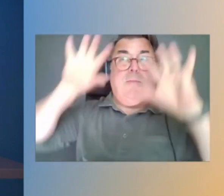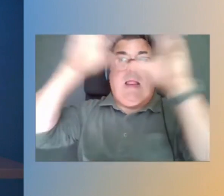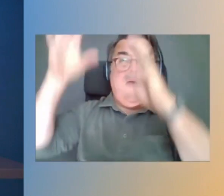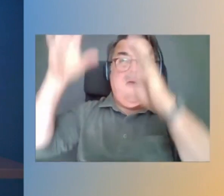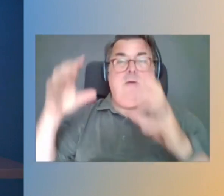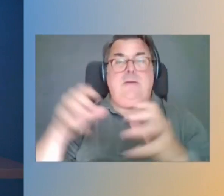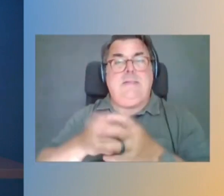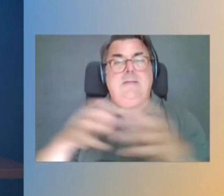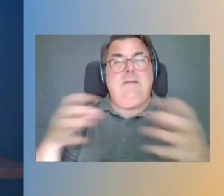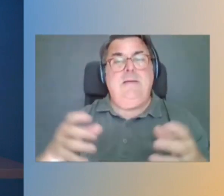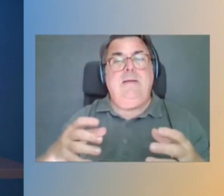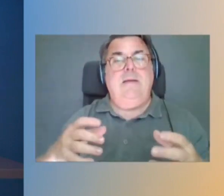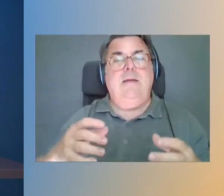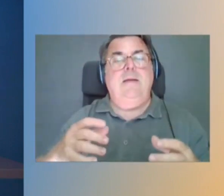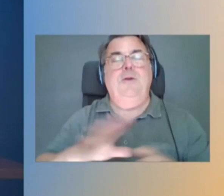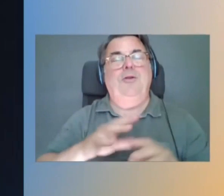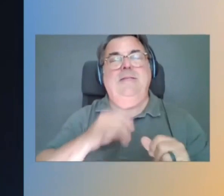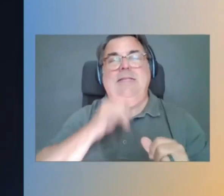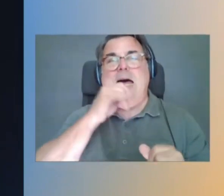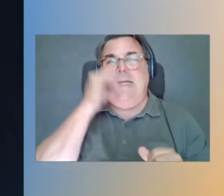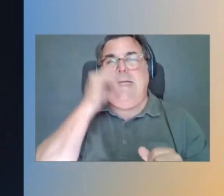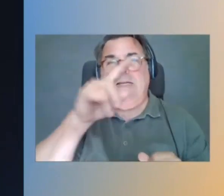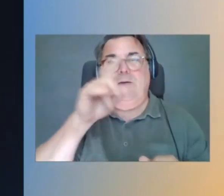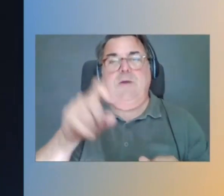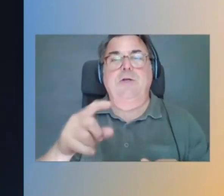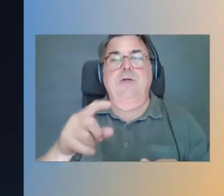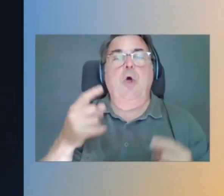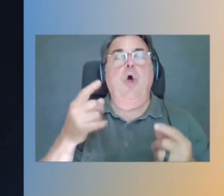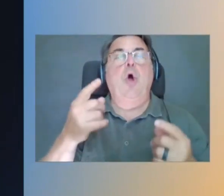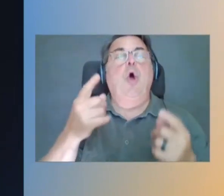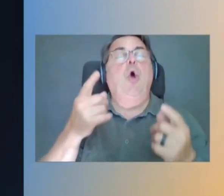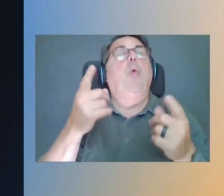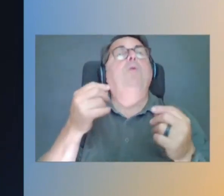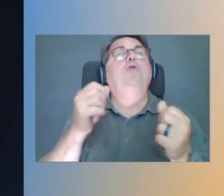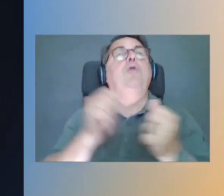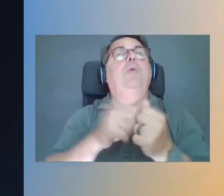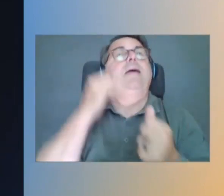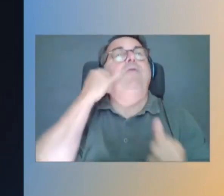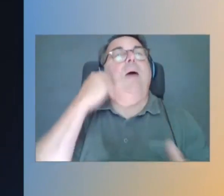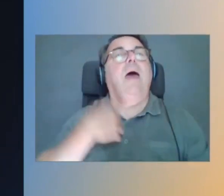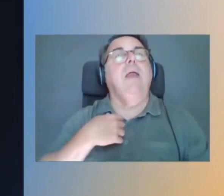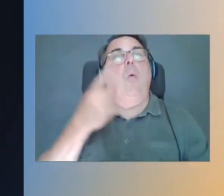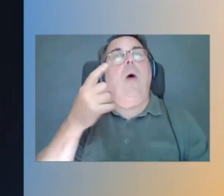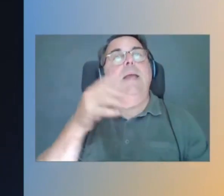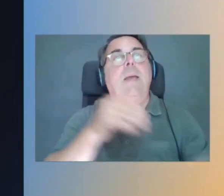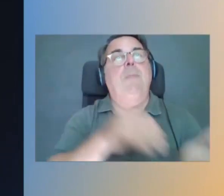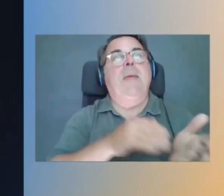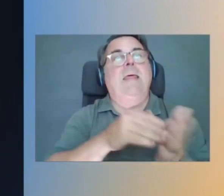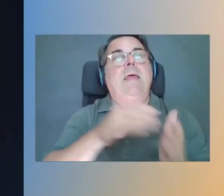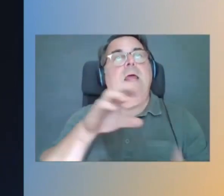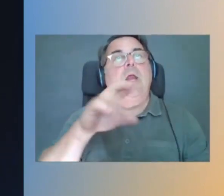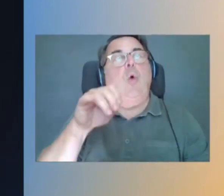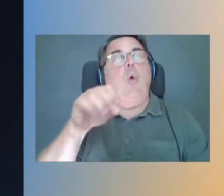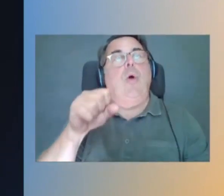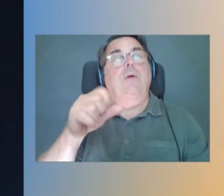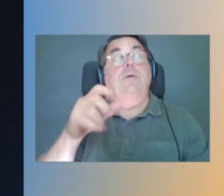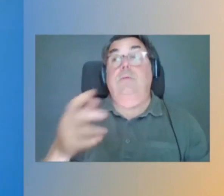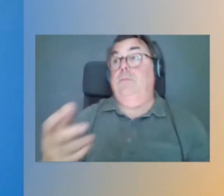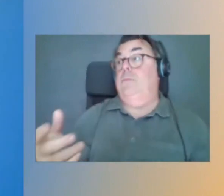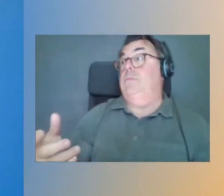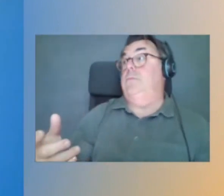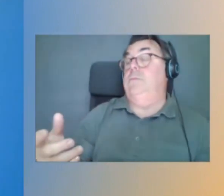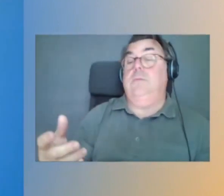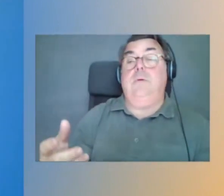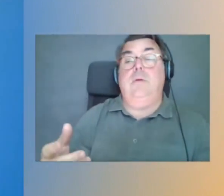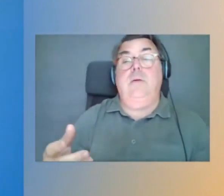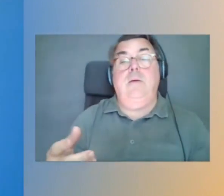an absurd question. What would you do with 1 million cores? No, right? No. Yeah. Because it's now becoming commonplace. Yeah. And I just want